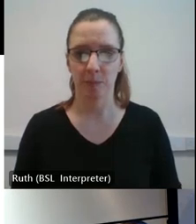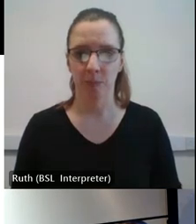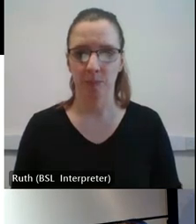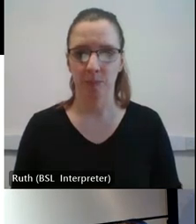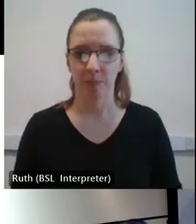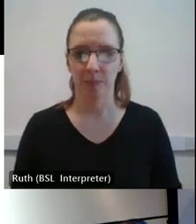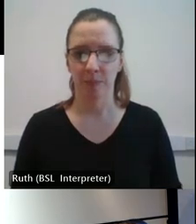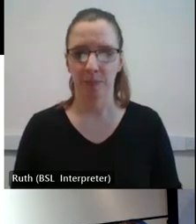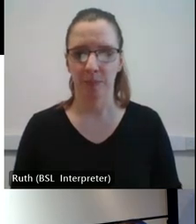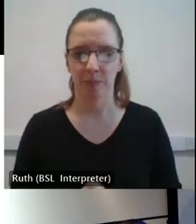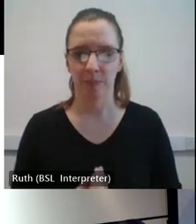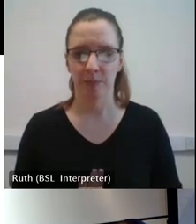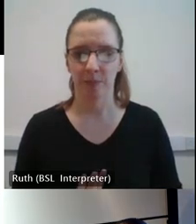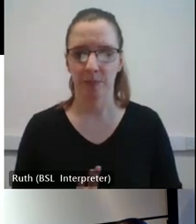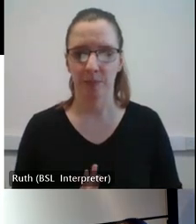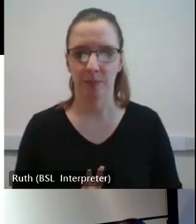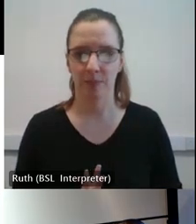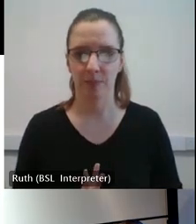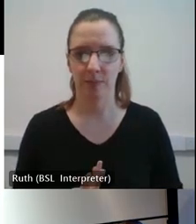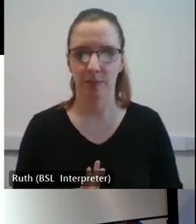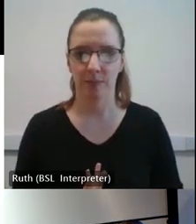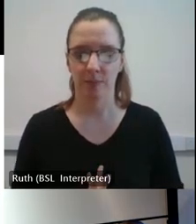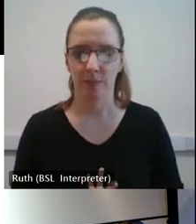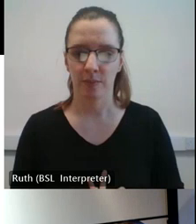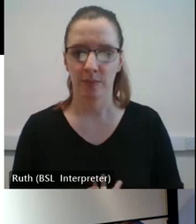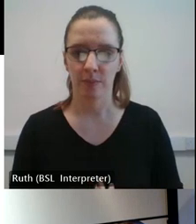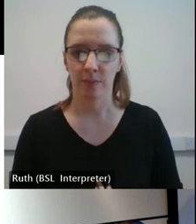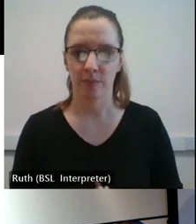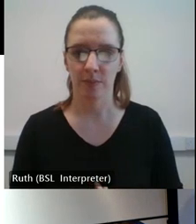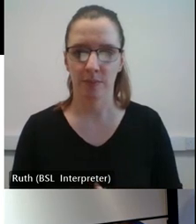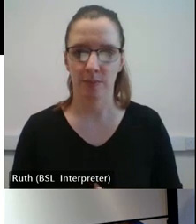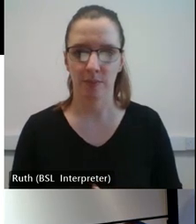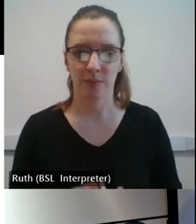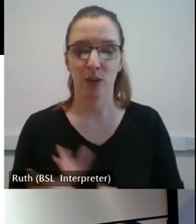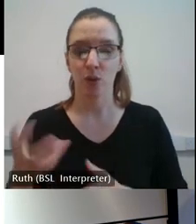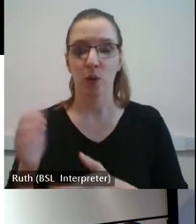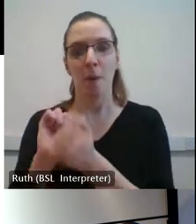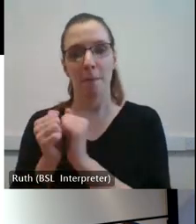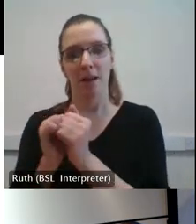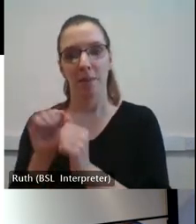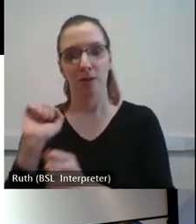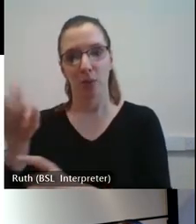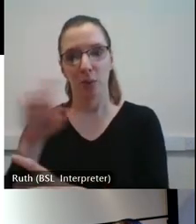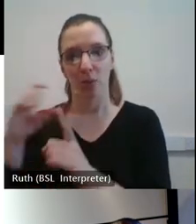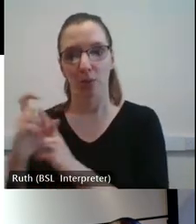partnerships that are relevant, being in those partnerships with the community.